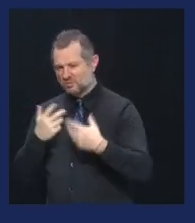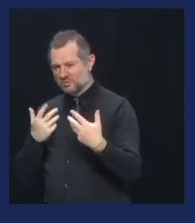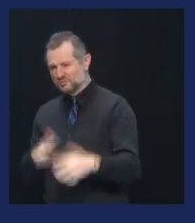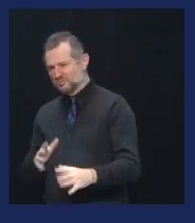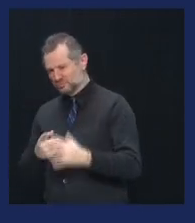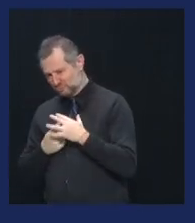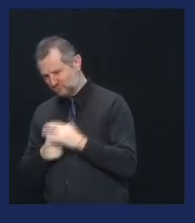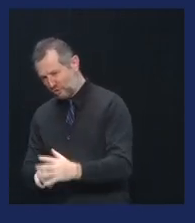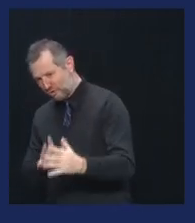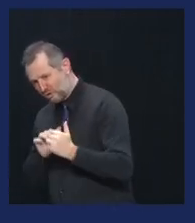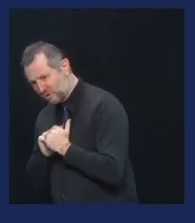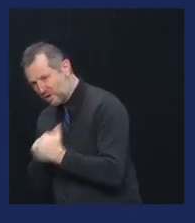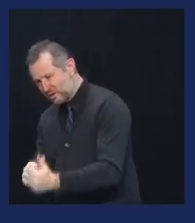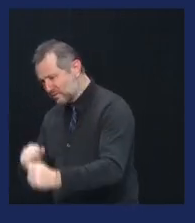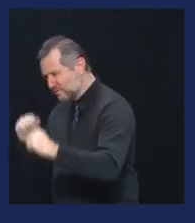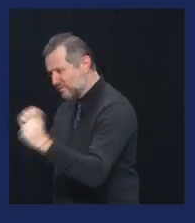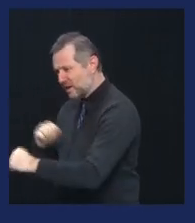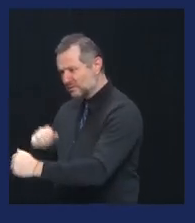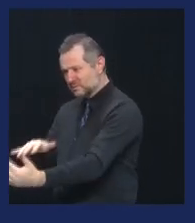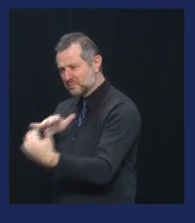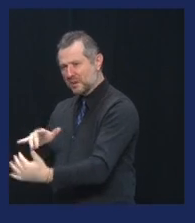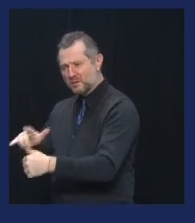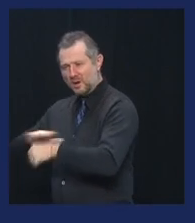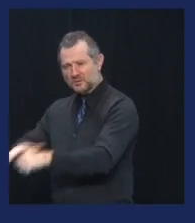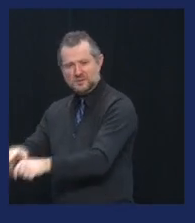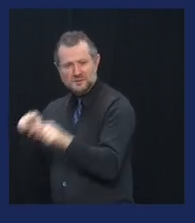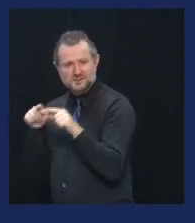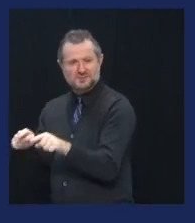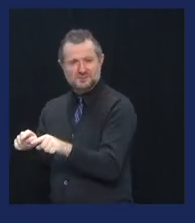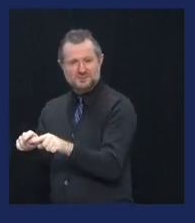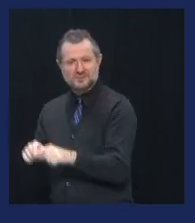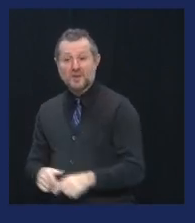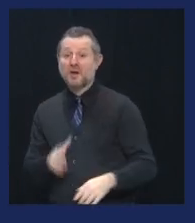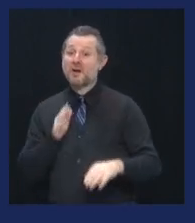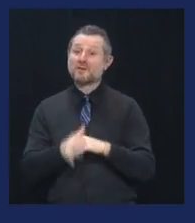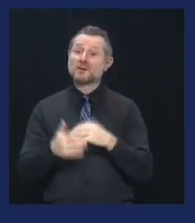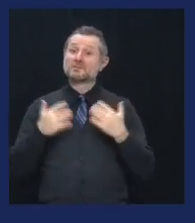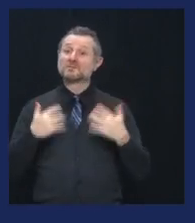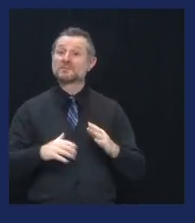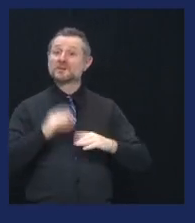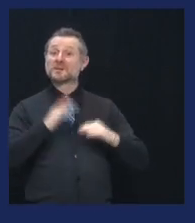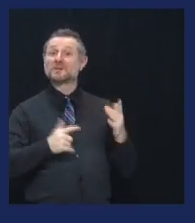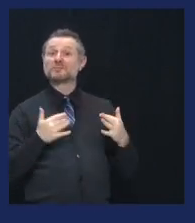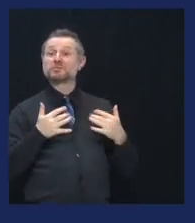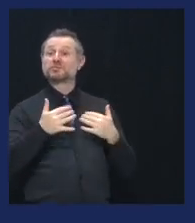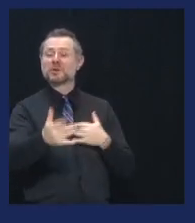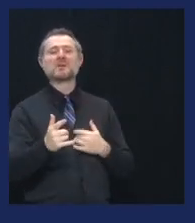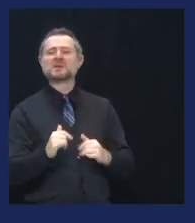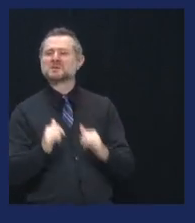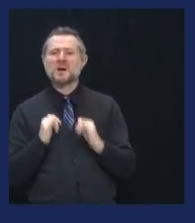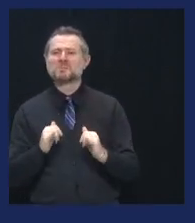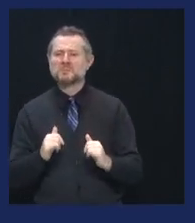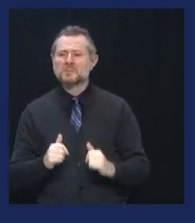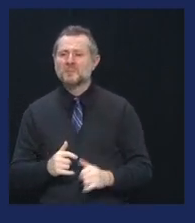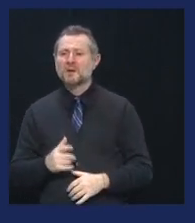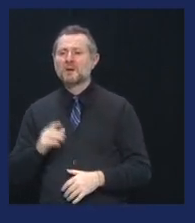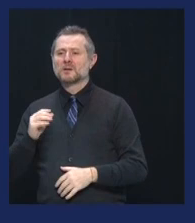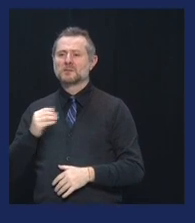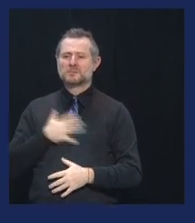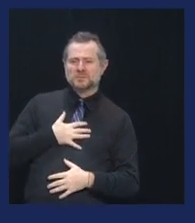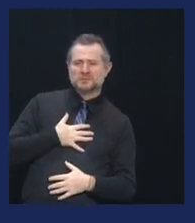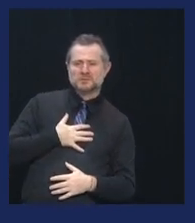will succeed in the post-war reconstruction the same way, by the grace and the strength and the unity of the people of